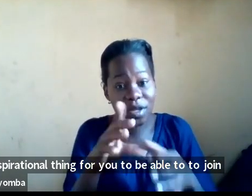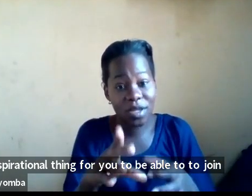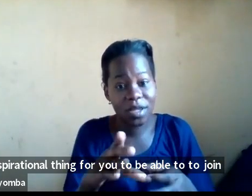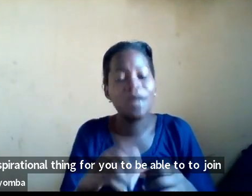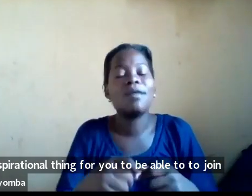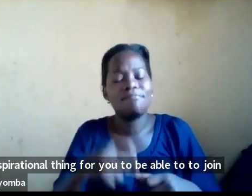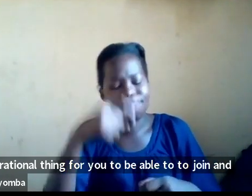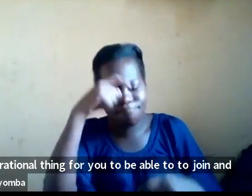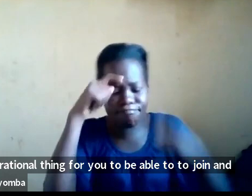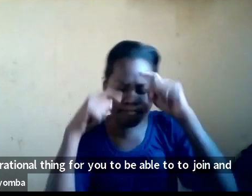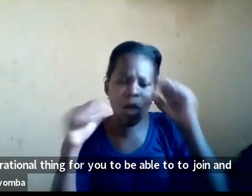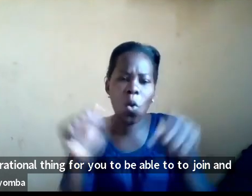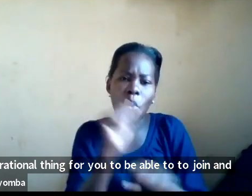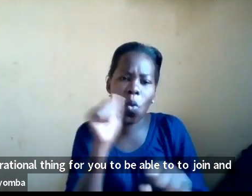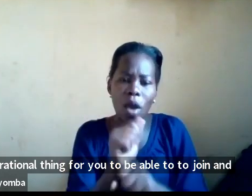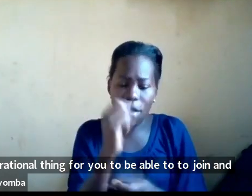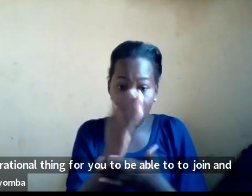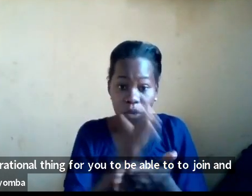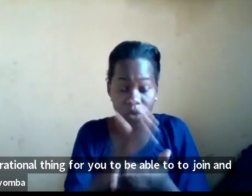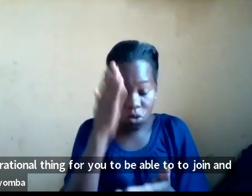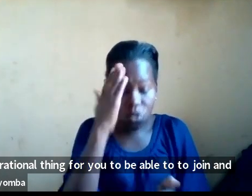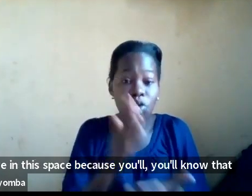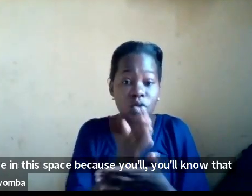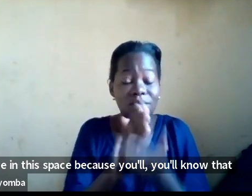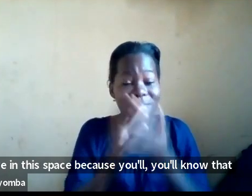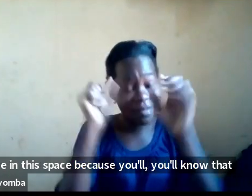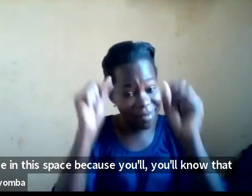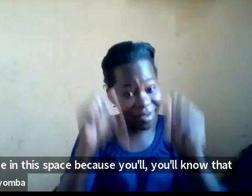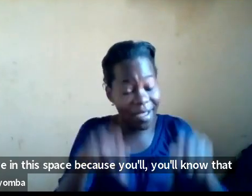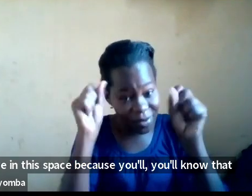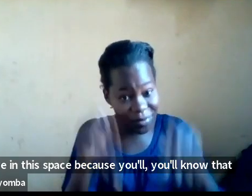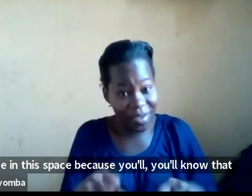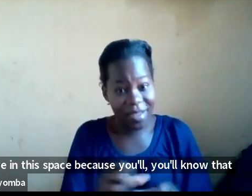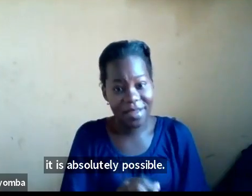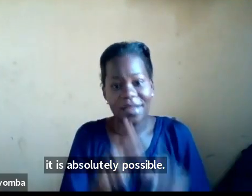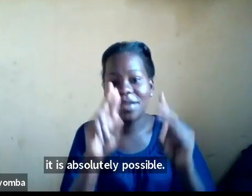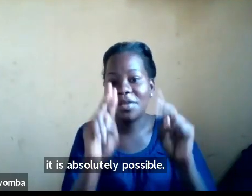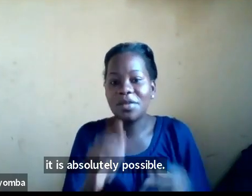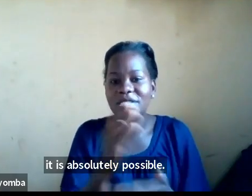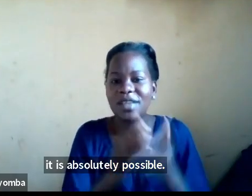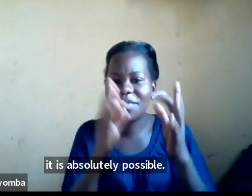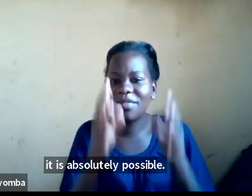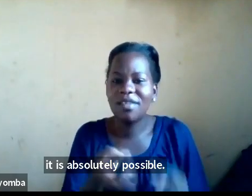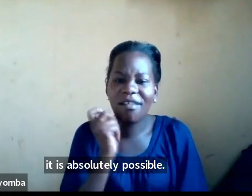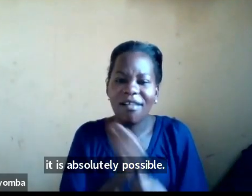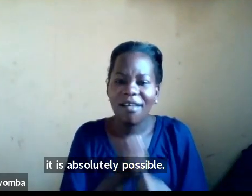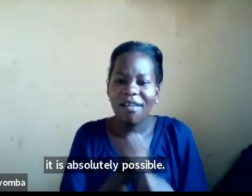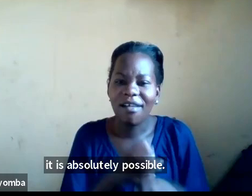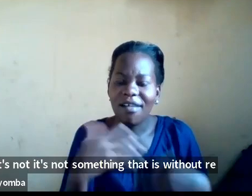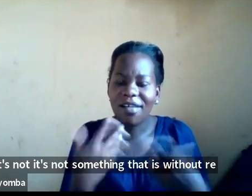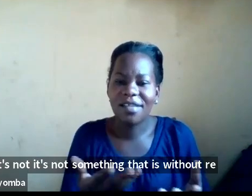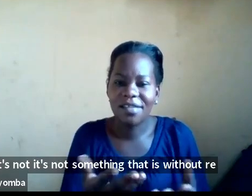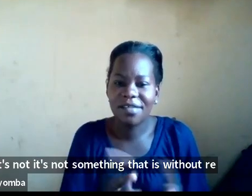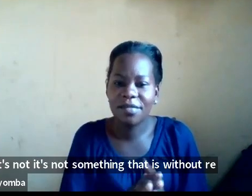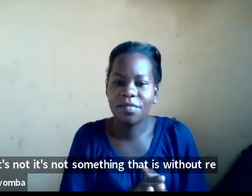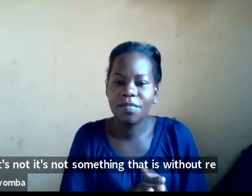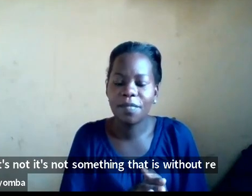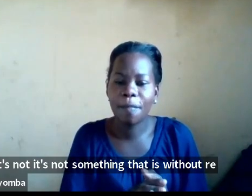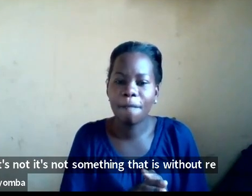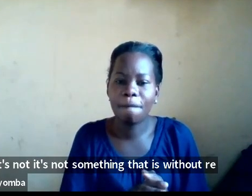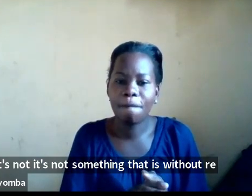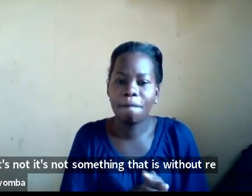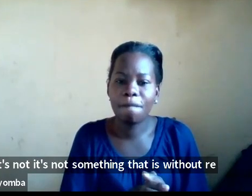space, because you'll know that it is actually possible. It's not something that is without reach. And I'm